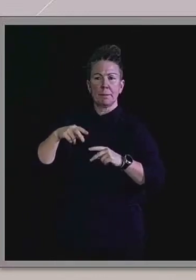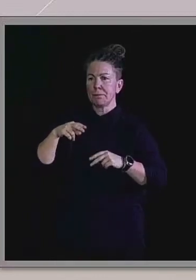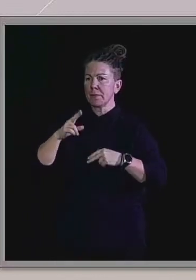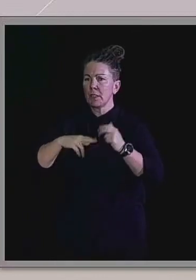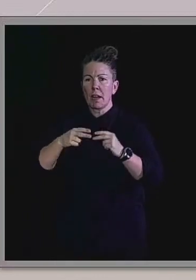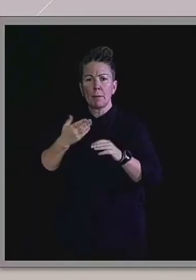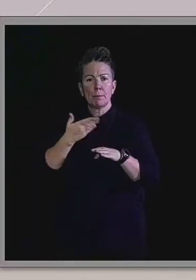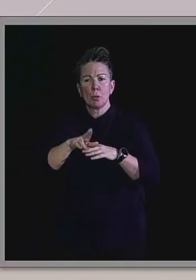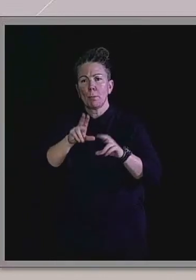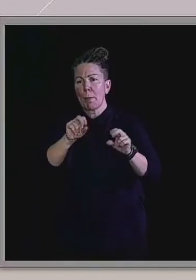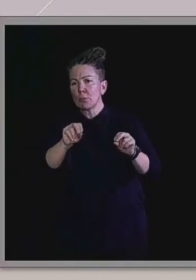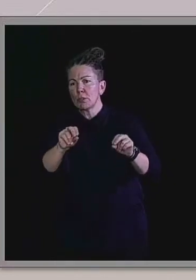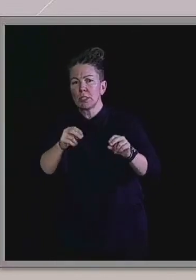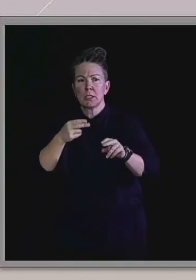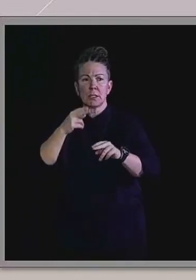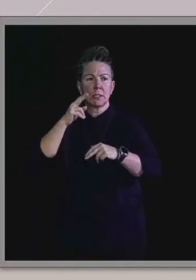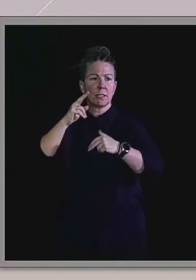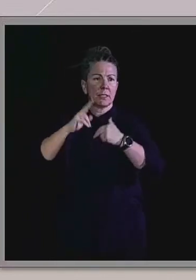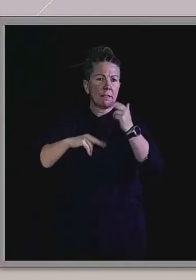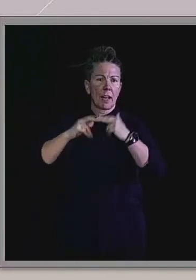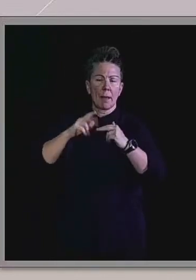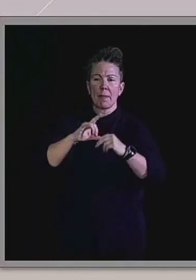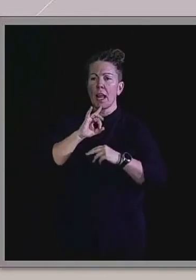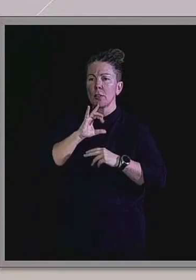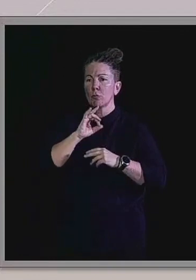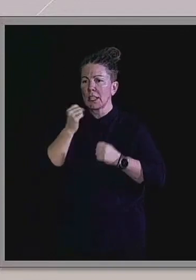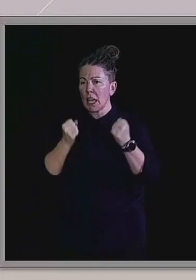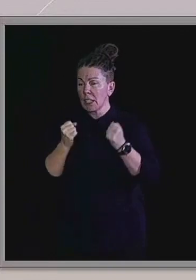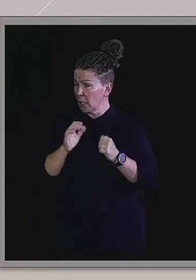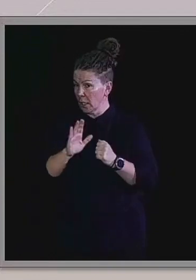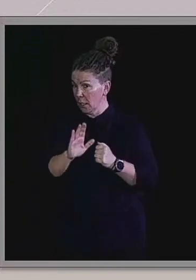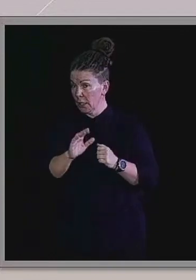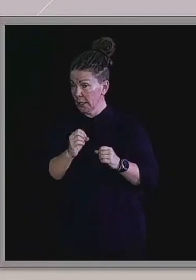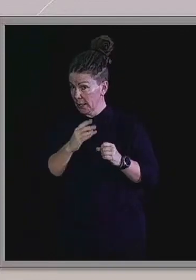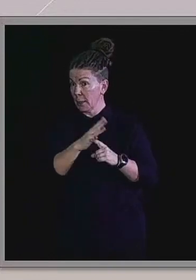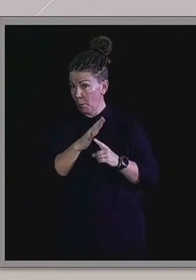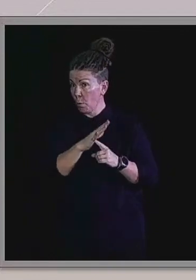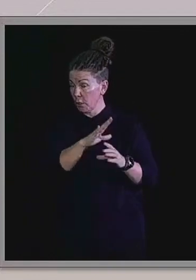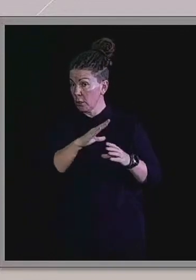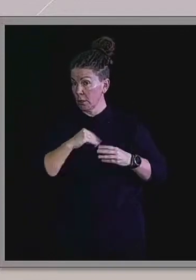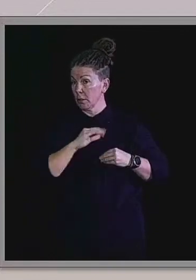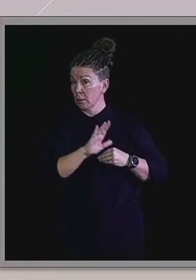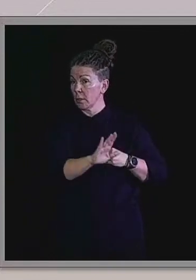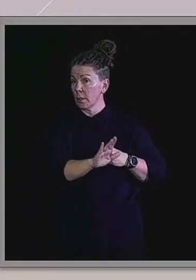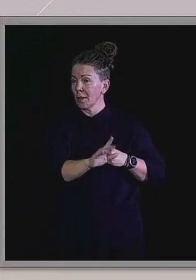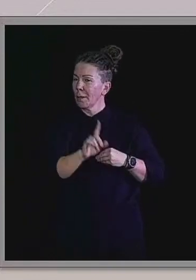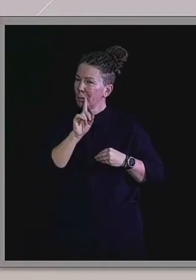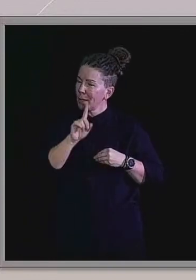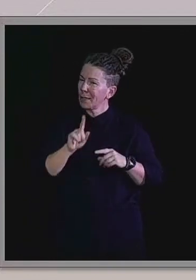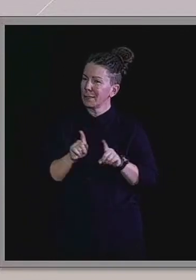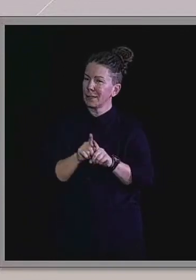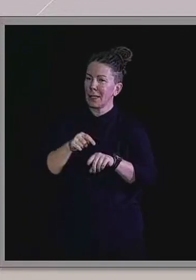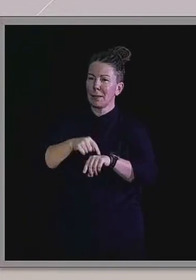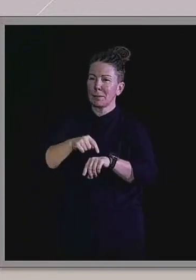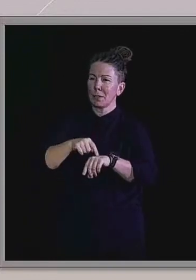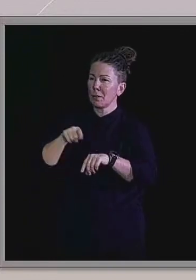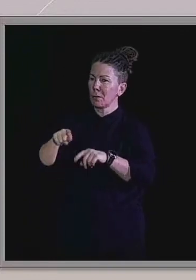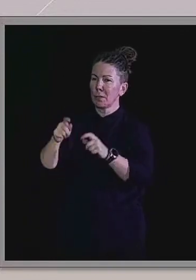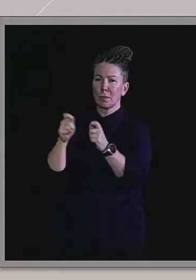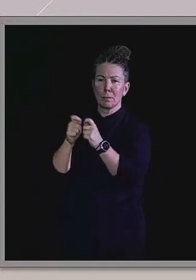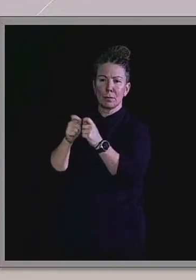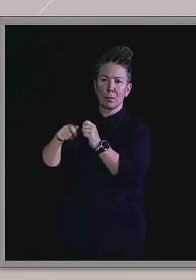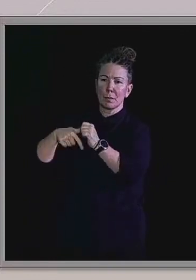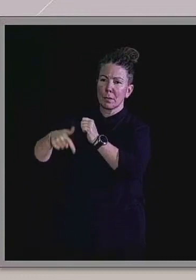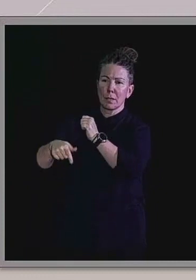electronic cars and the like, and I accept that is important, but at the same time, and the Minerals Council is onto this,